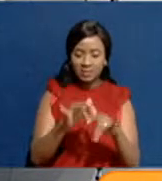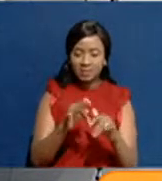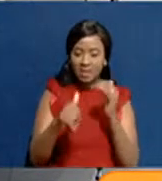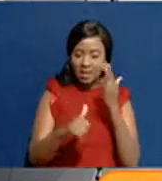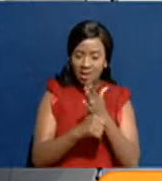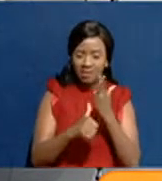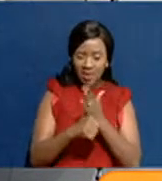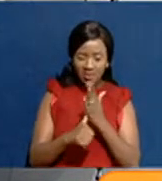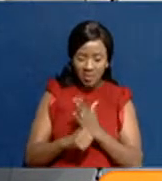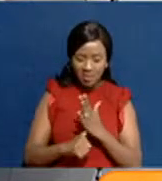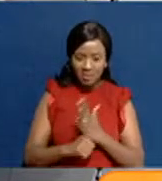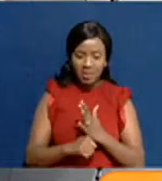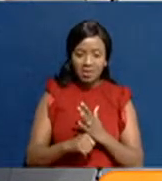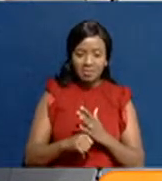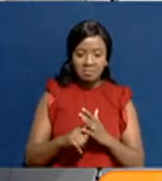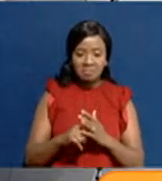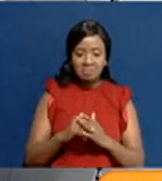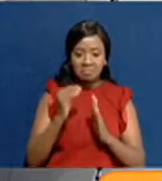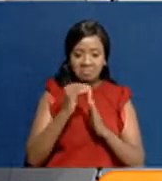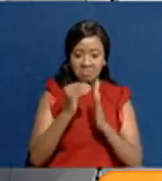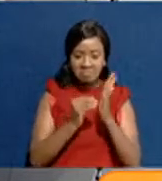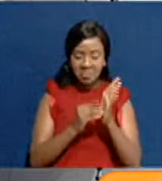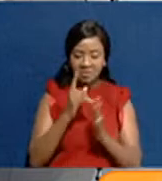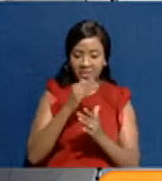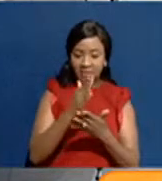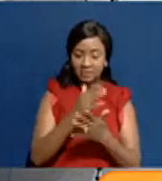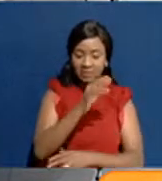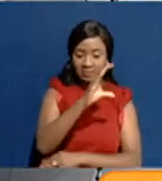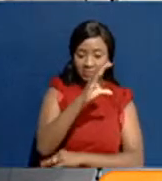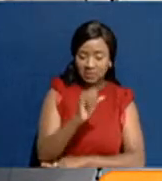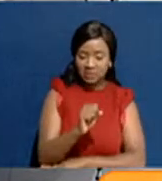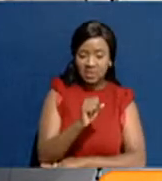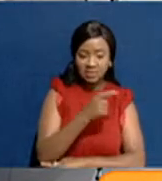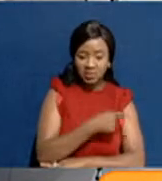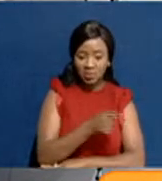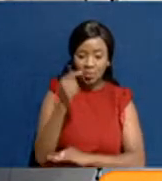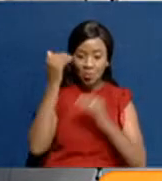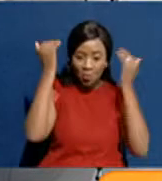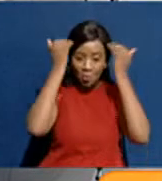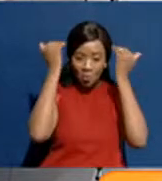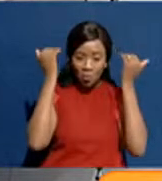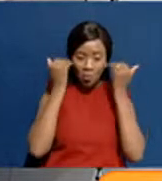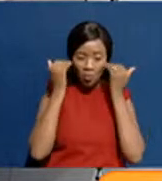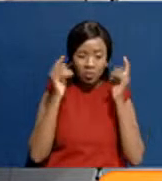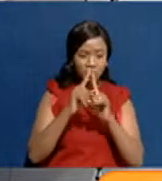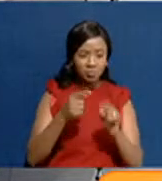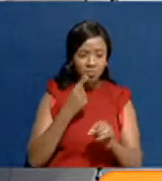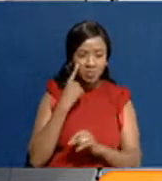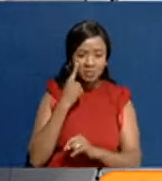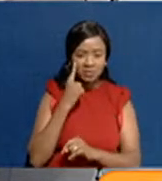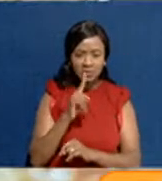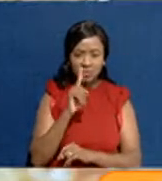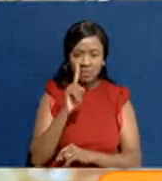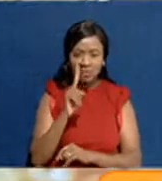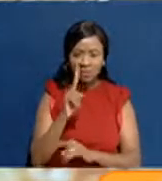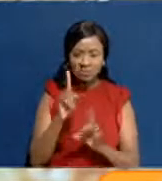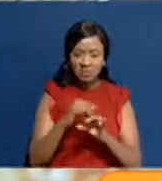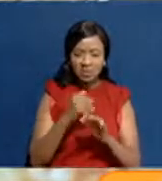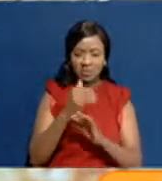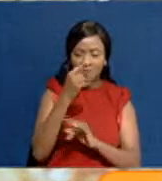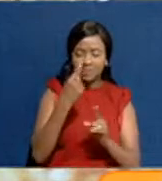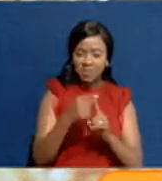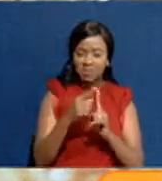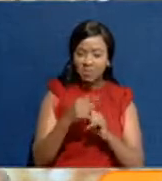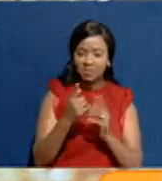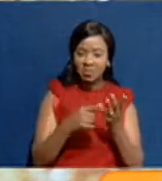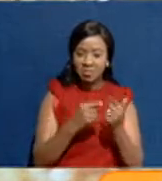Names, you know, heads rolled. Mm-hmm. Some cabinet secretaries were taken to court, and I think we just saw a withdrawal of that yes. how many years later?